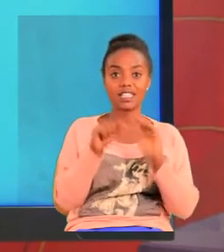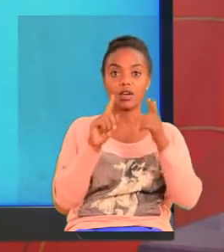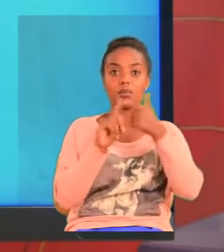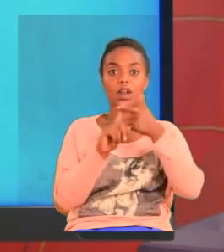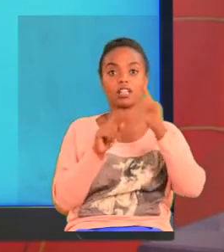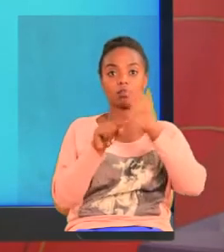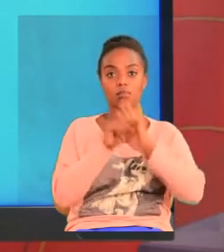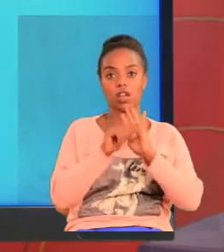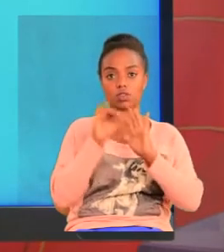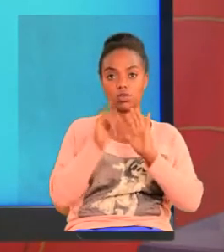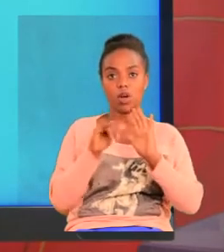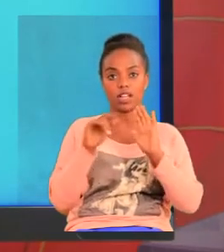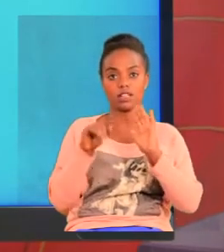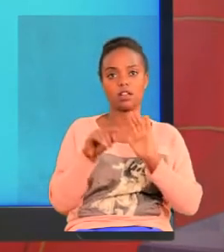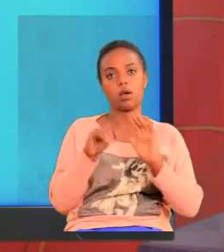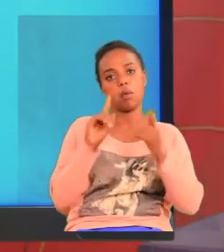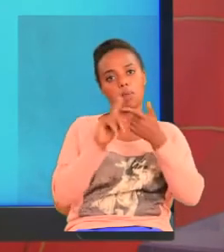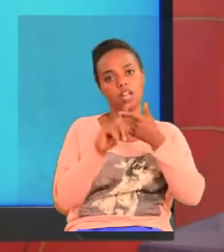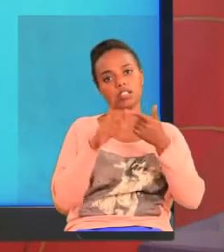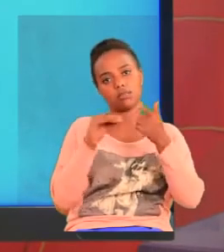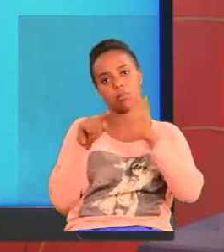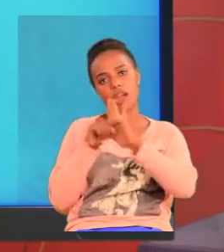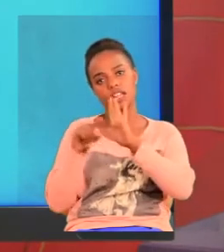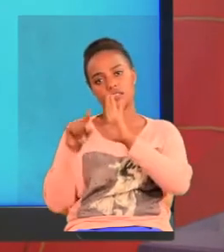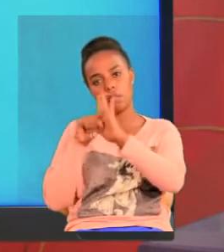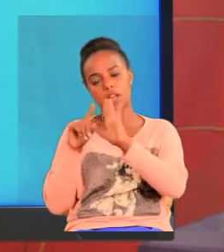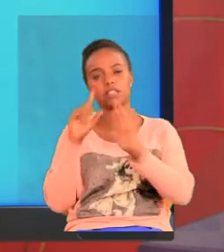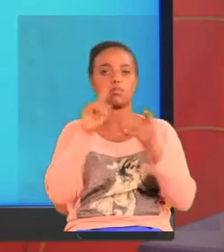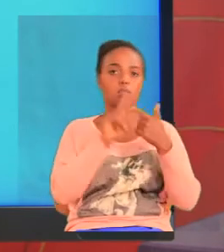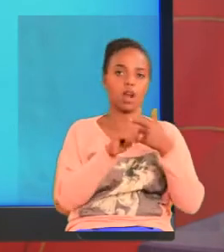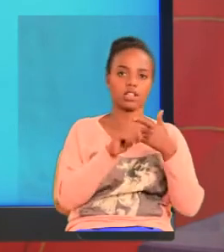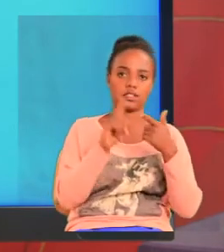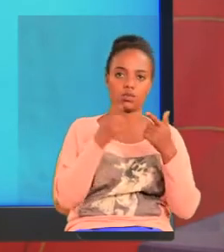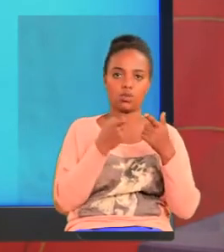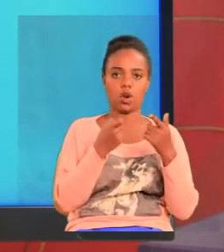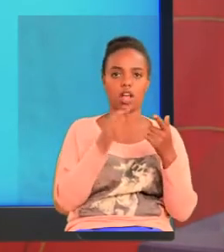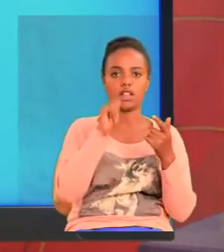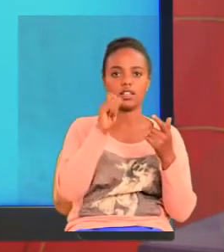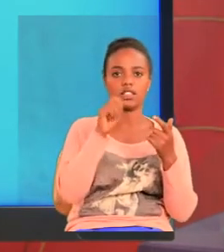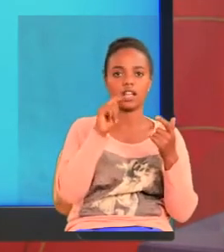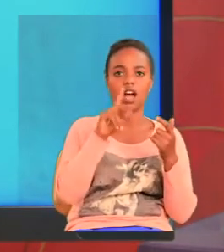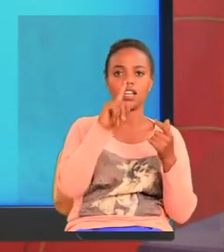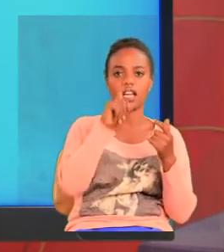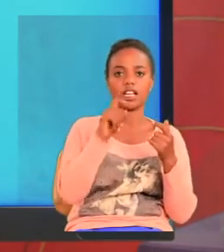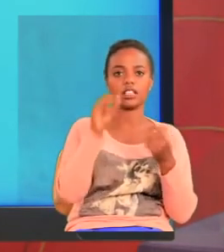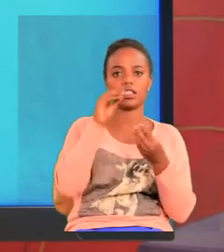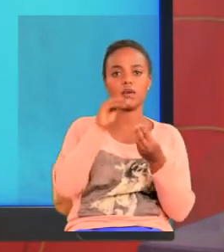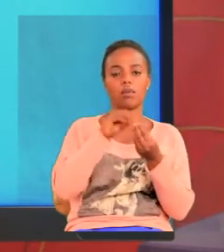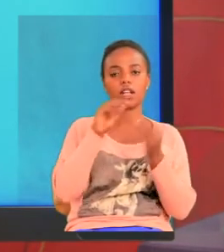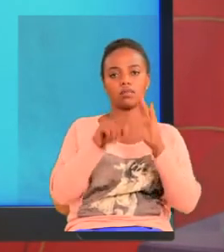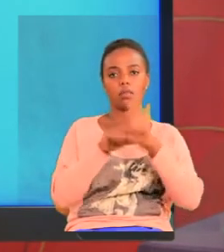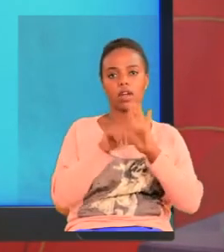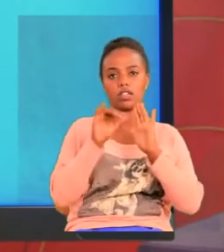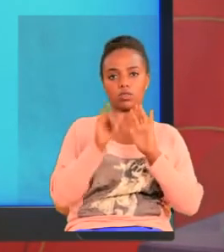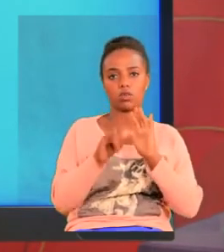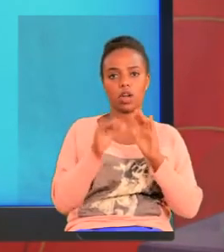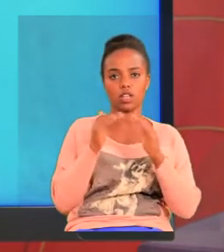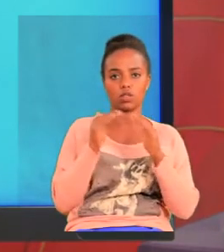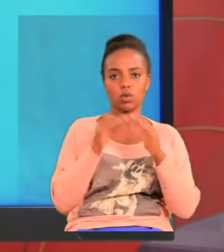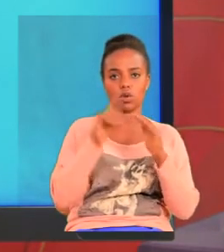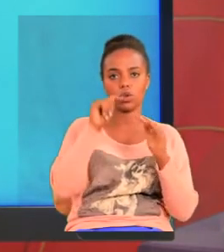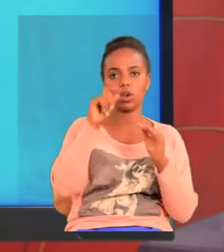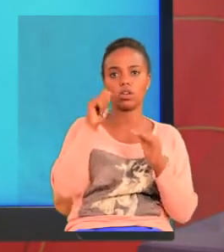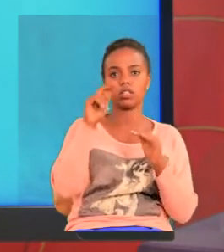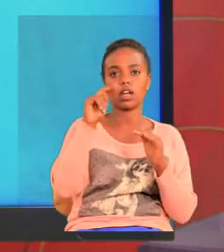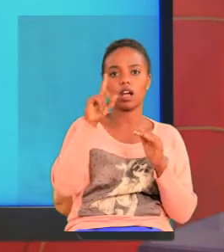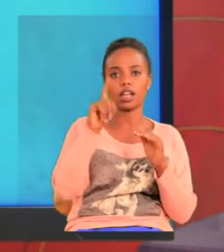it is plus minus, if it is minus plus sine x sine y, and tan x plus or minus y is also given by this tan x